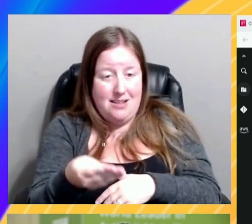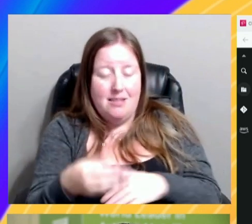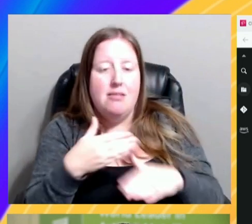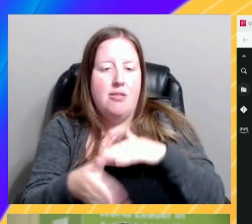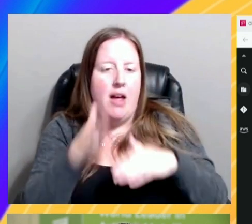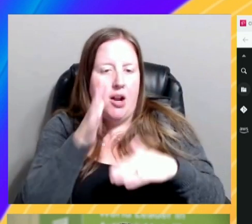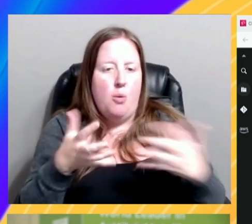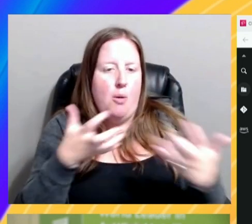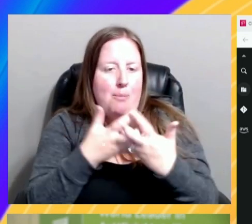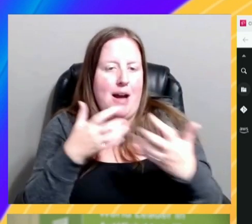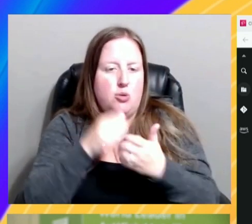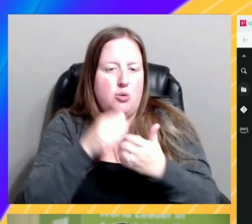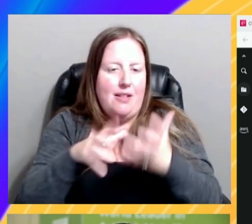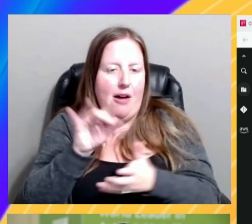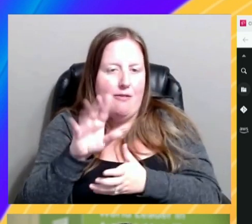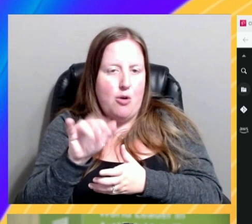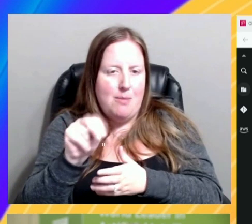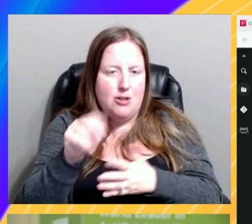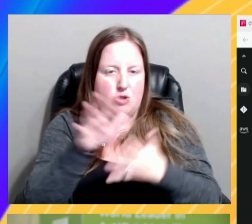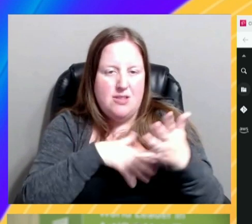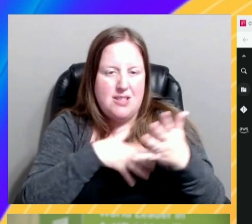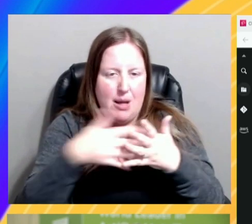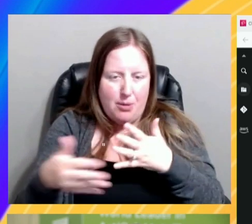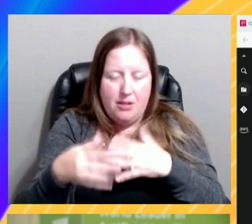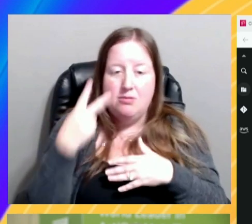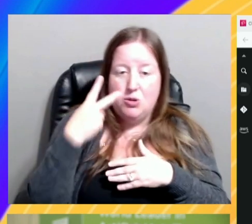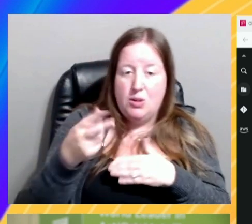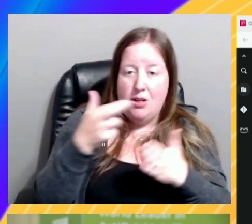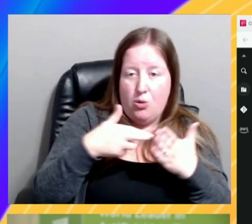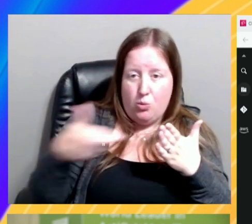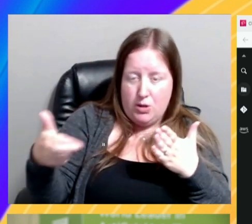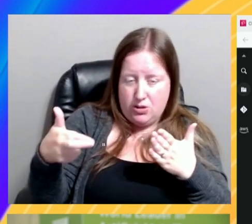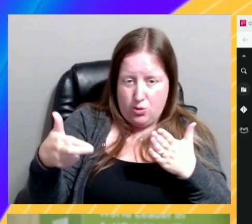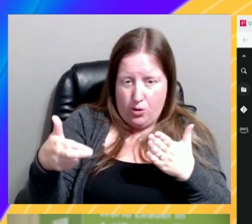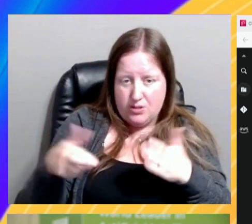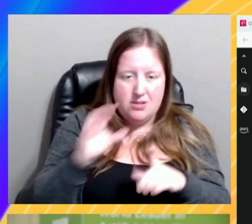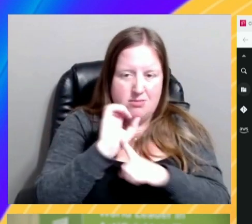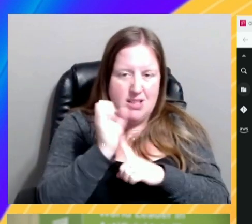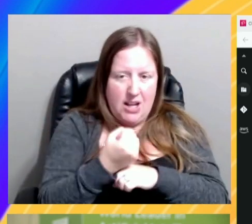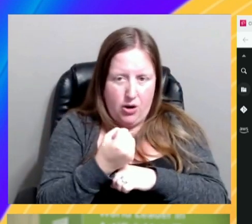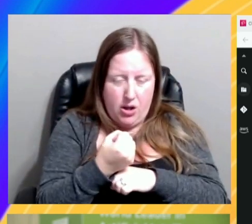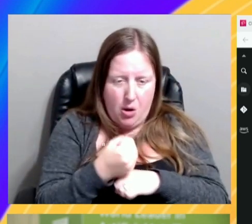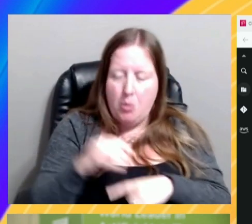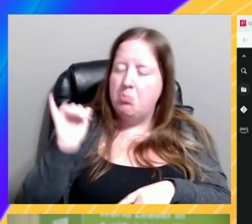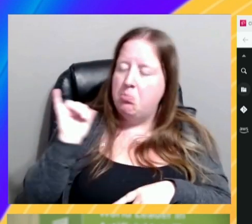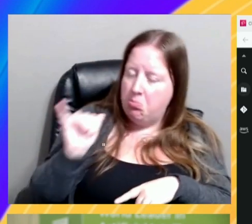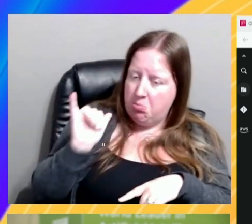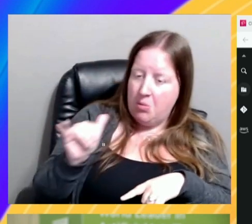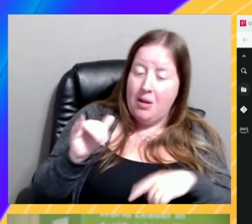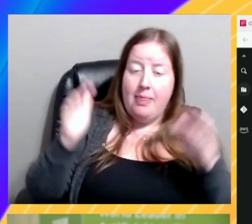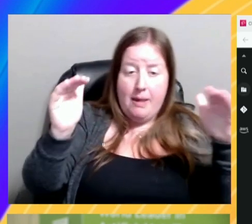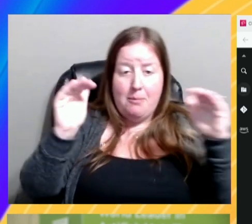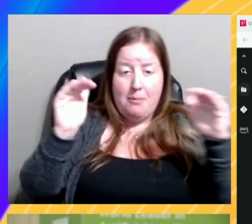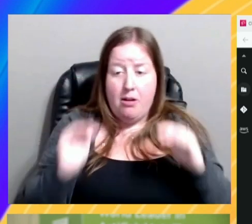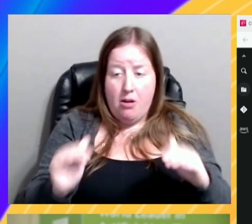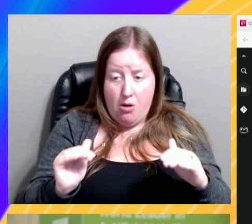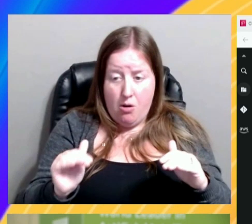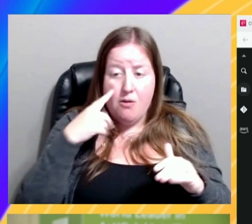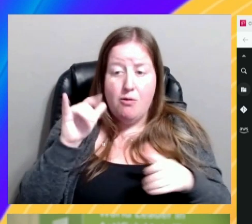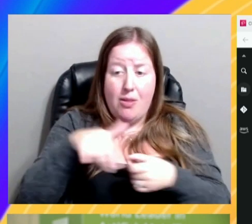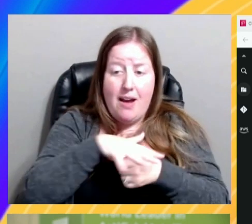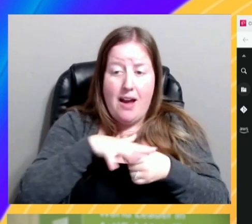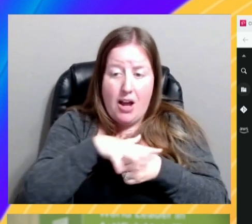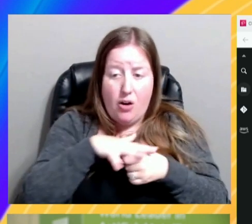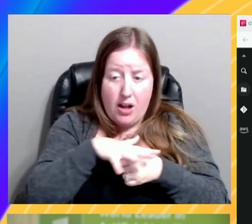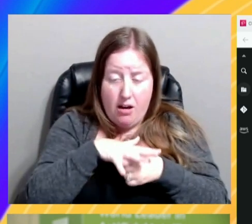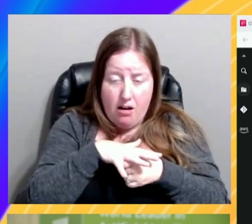CloudFormation template where you're defining a resource scenario there. I see that. And then down below in this area right here, it's basically going to